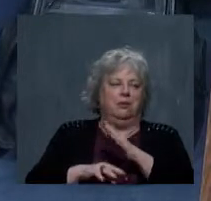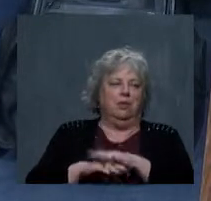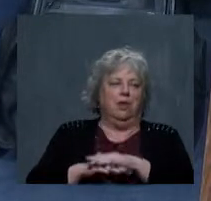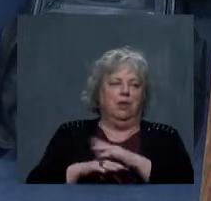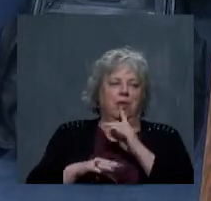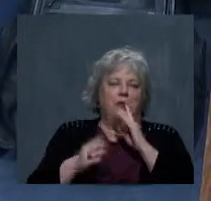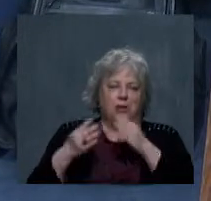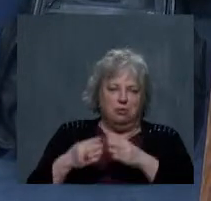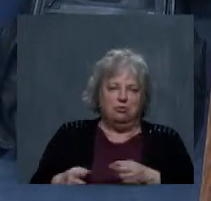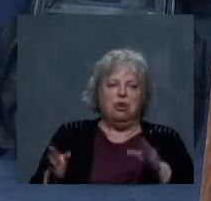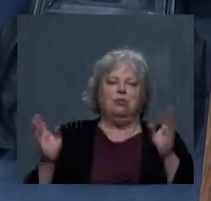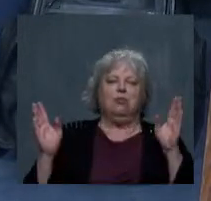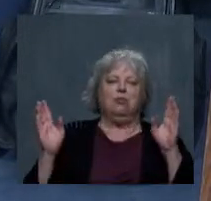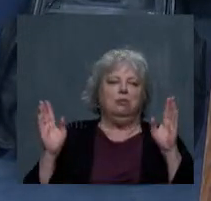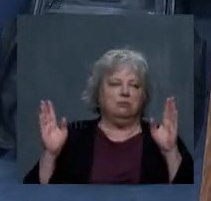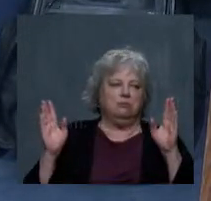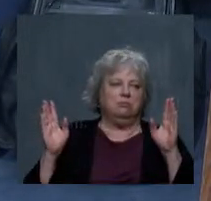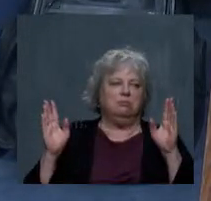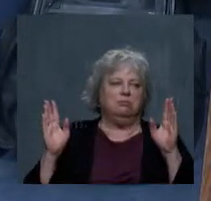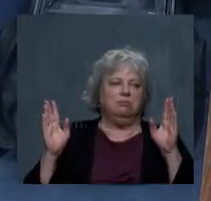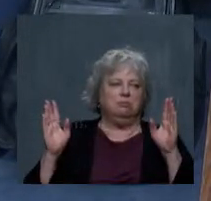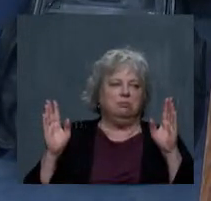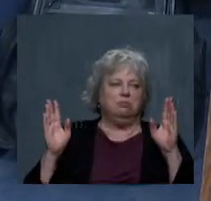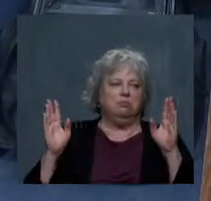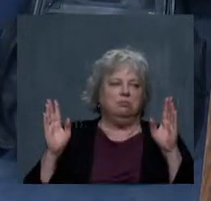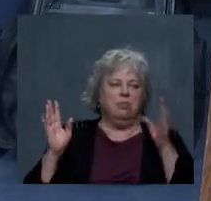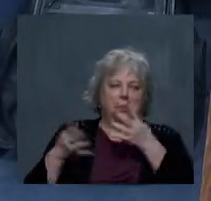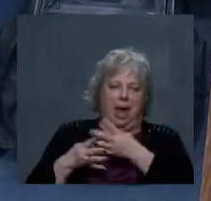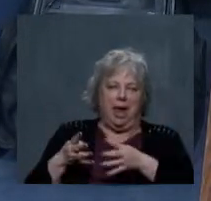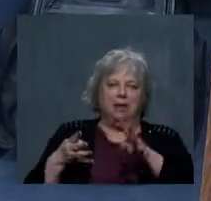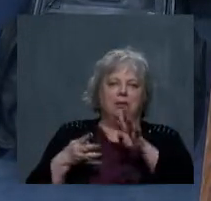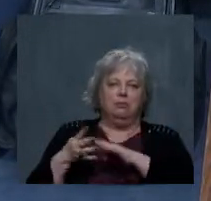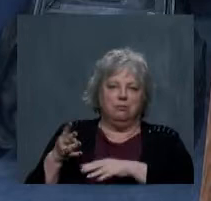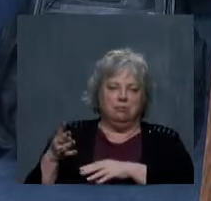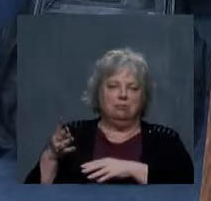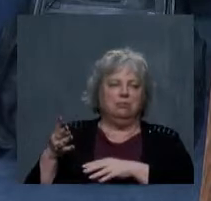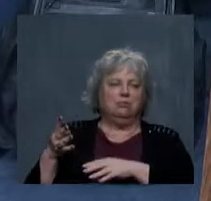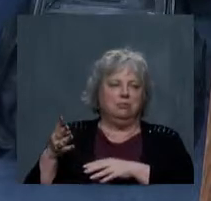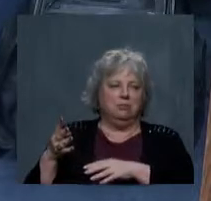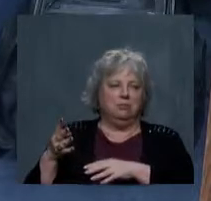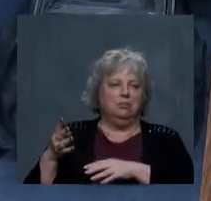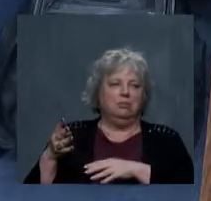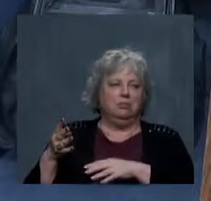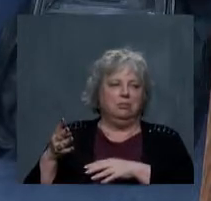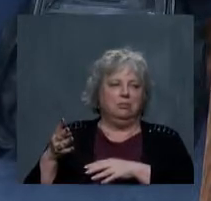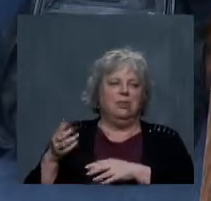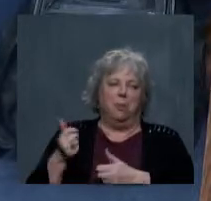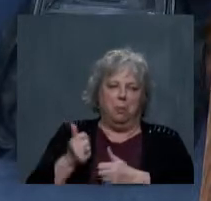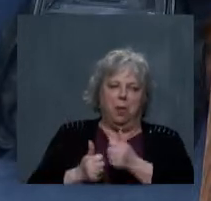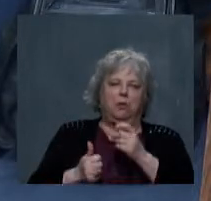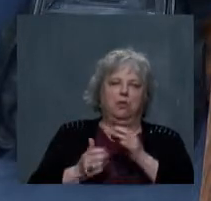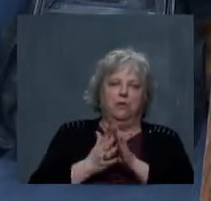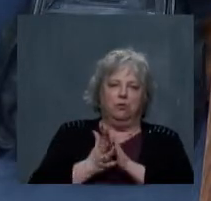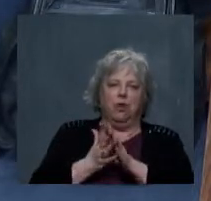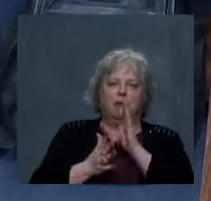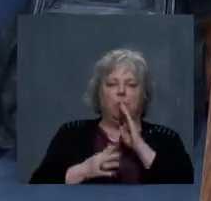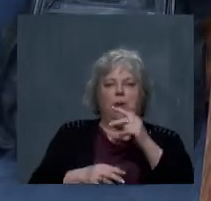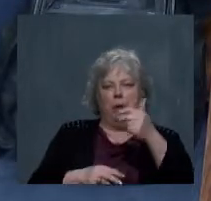the general, you know, trips, the pattern, most of the traffic is going to probably turn